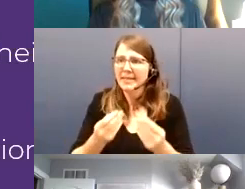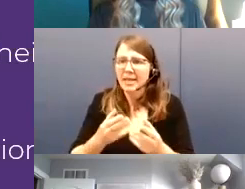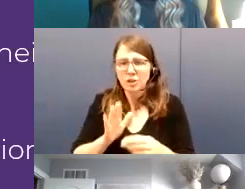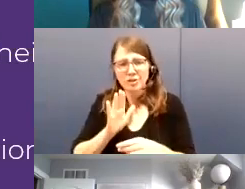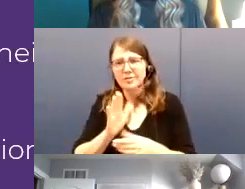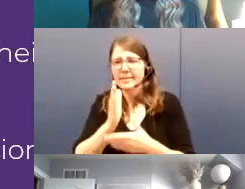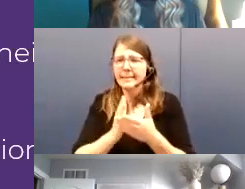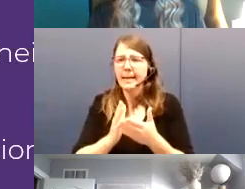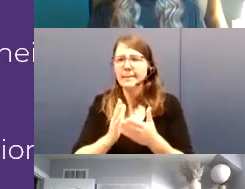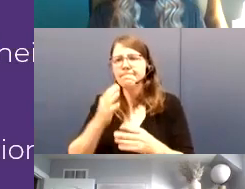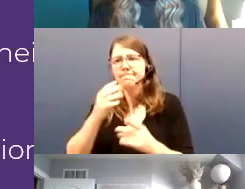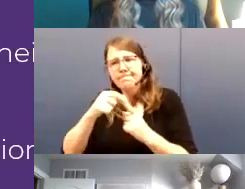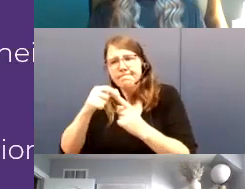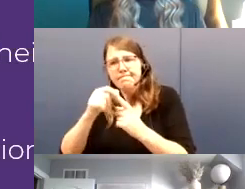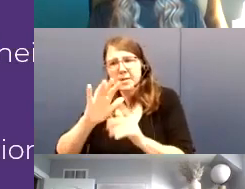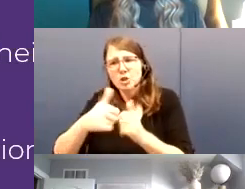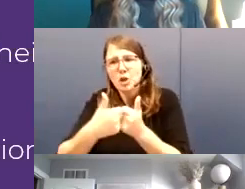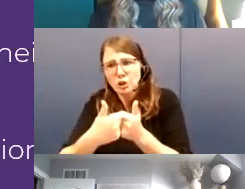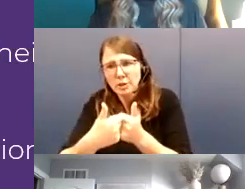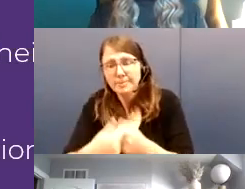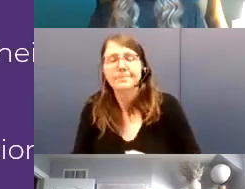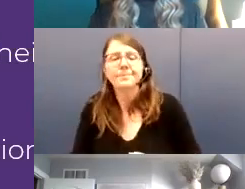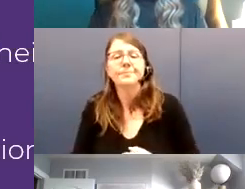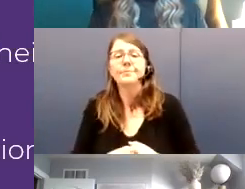an elder mediator?